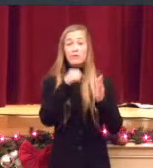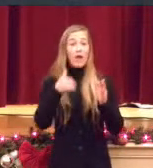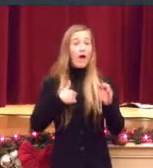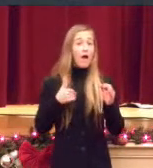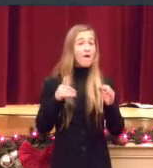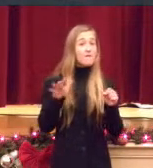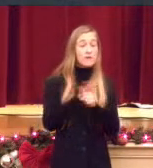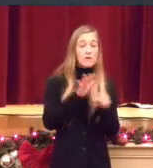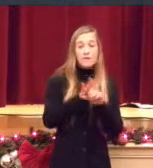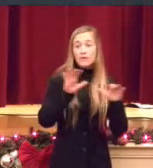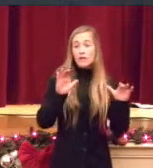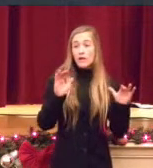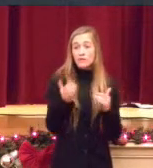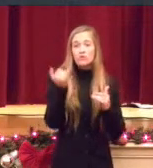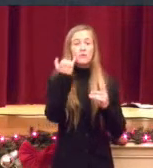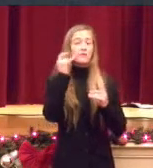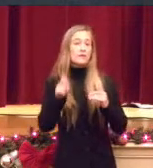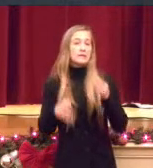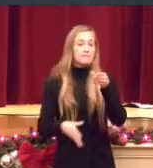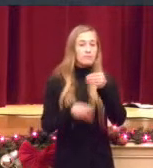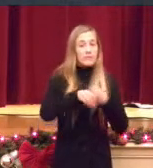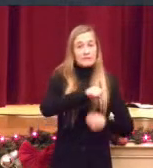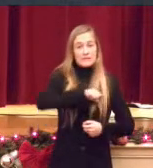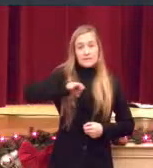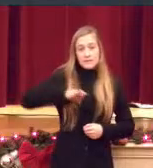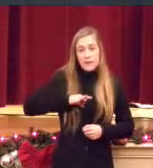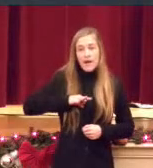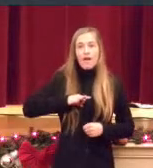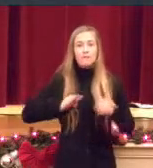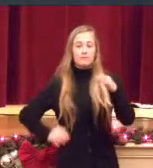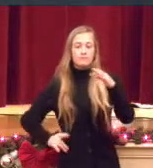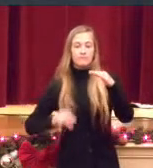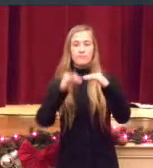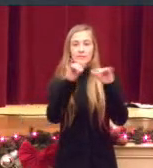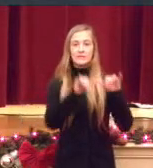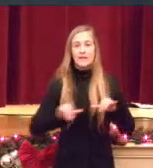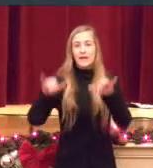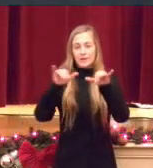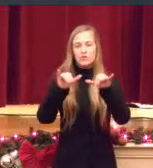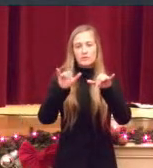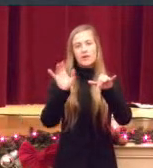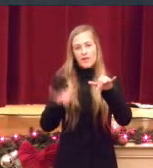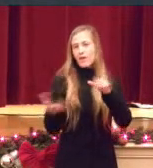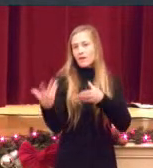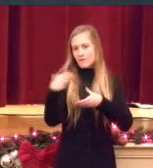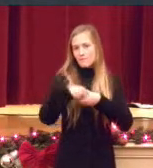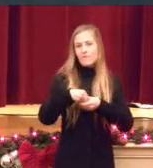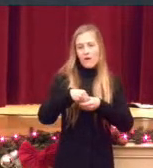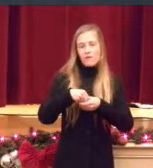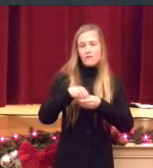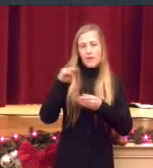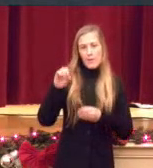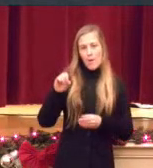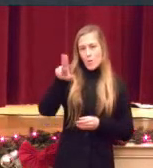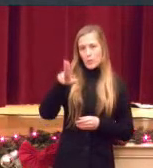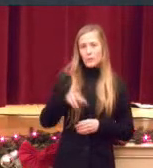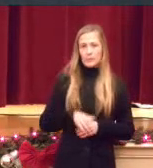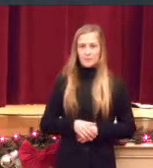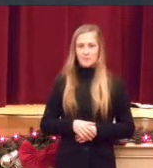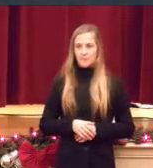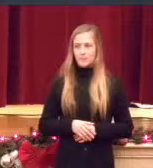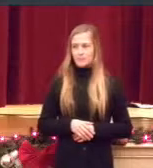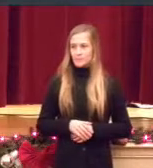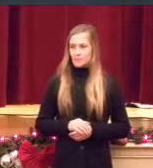if you need to get additional staff to meet that standard, obviously that would be part of the deal, part of the requirement.